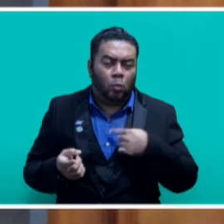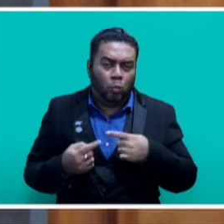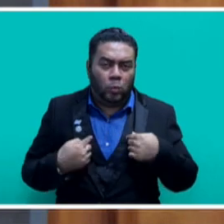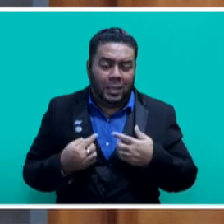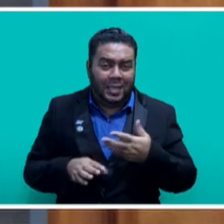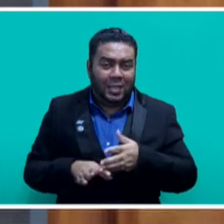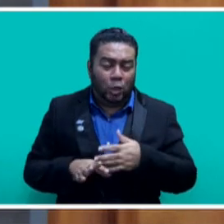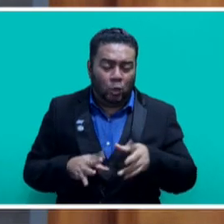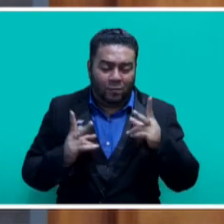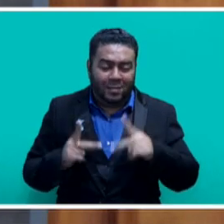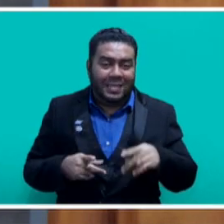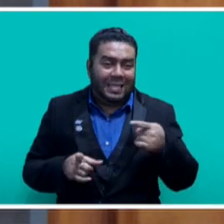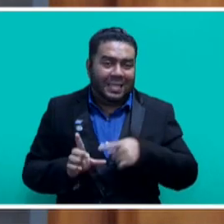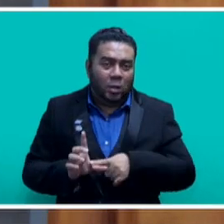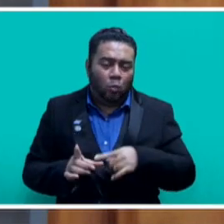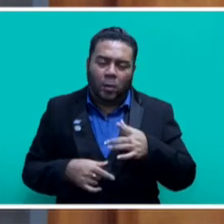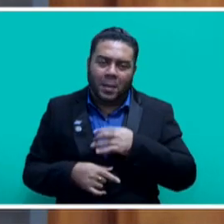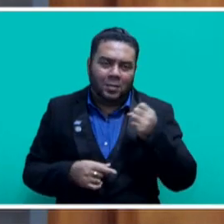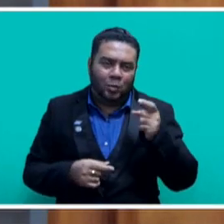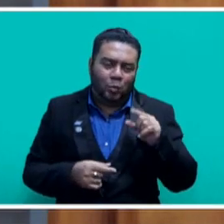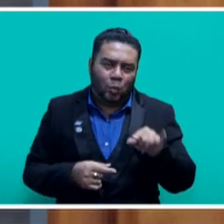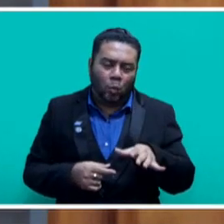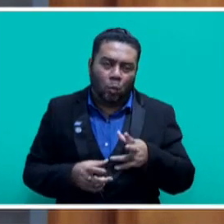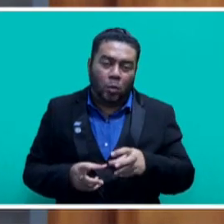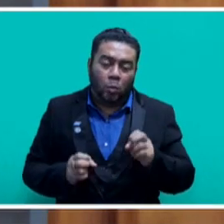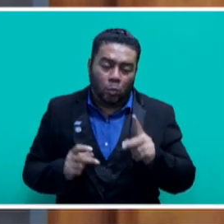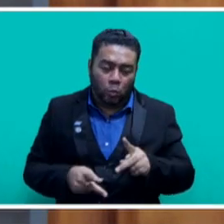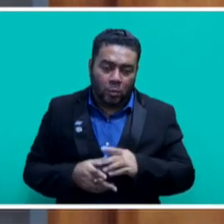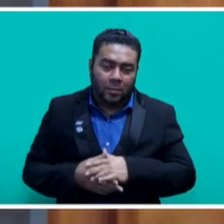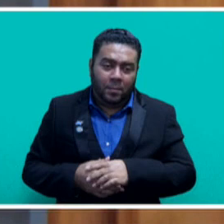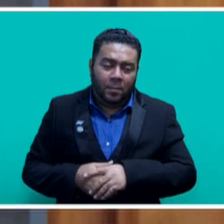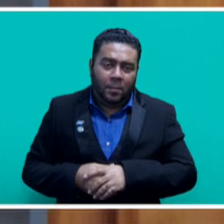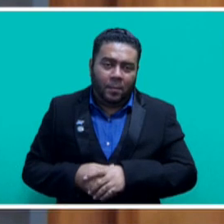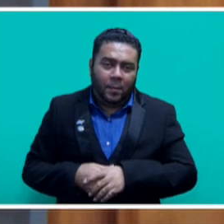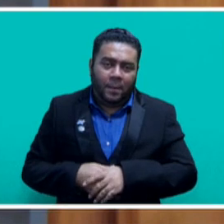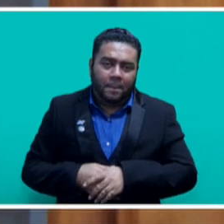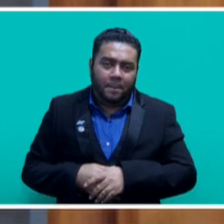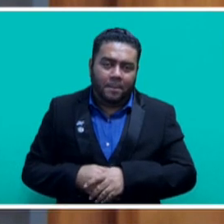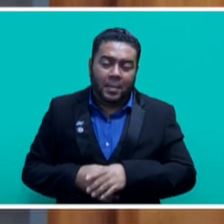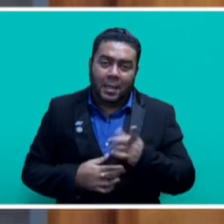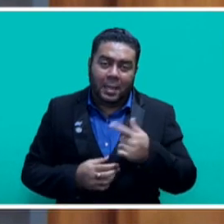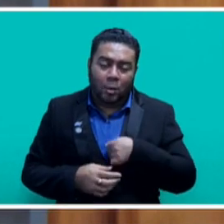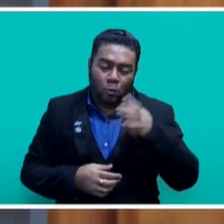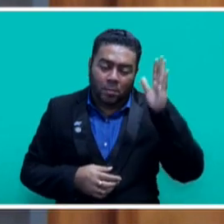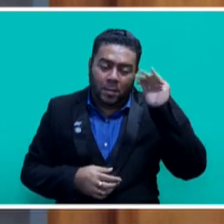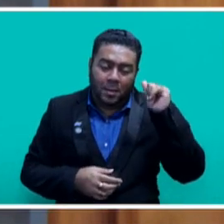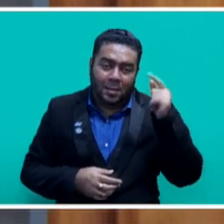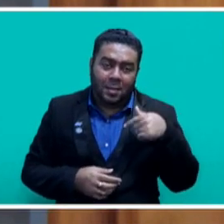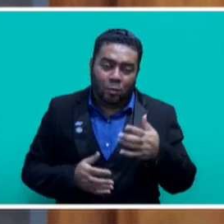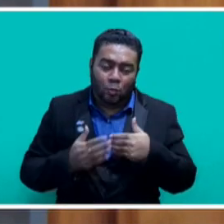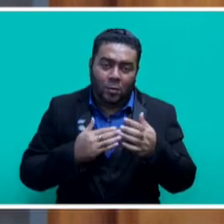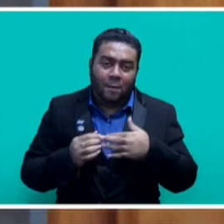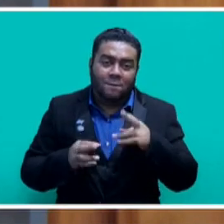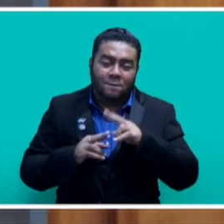new fiscal year, we must do so with optimism and determination. Let us remember that rebuilding our